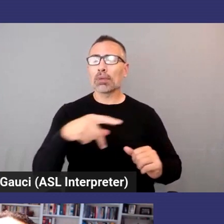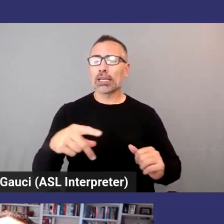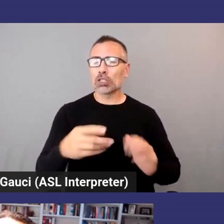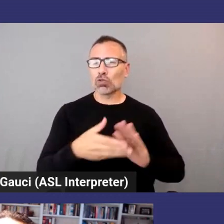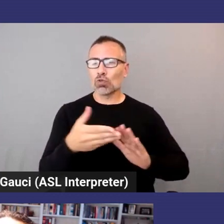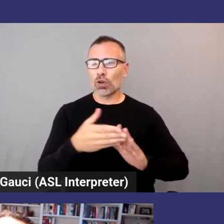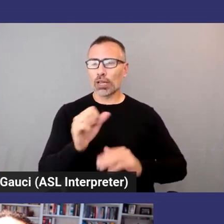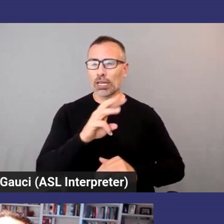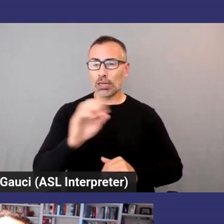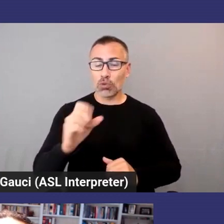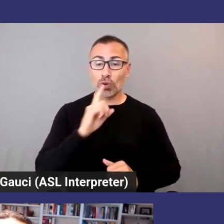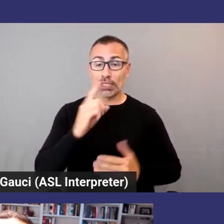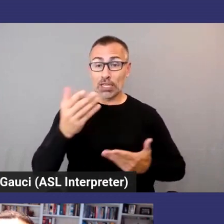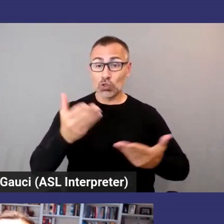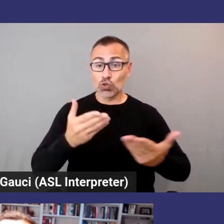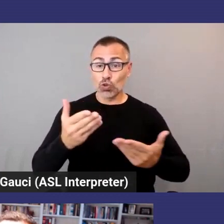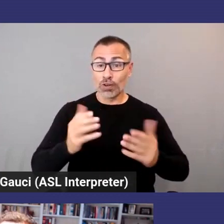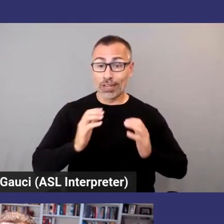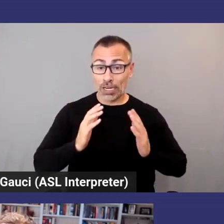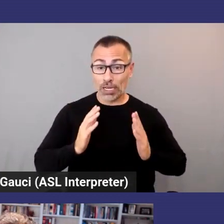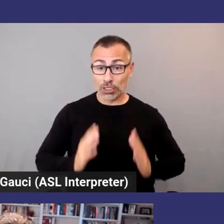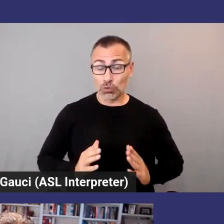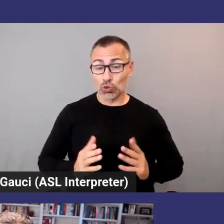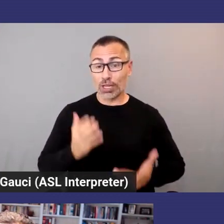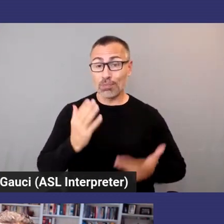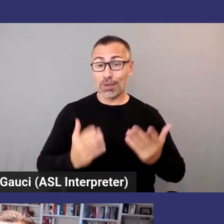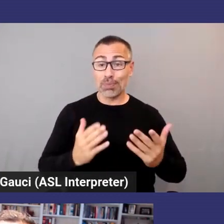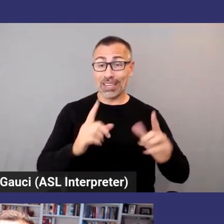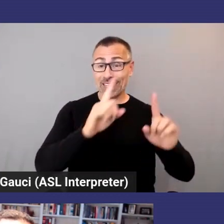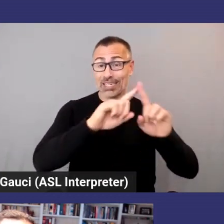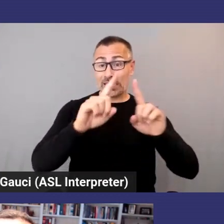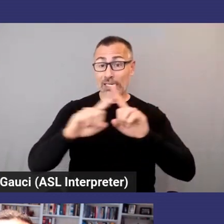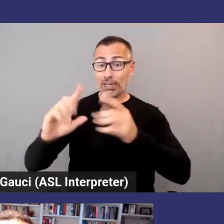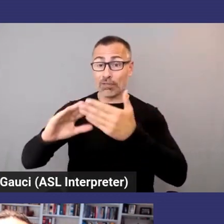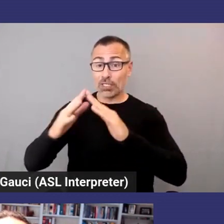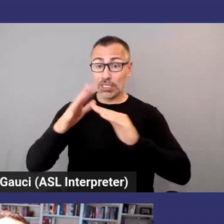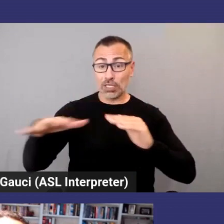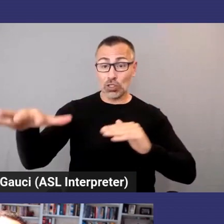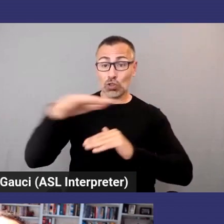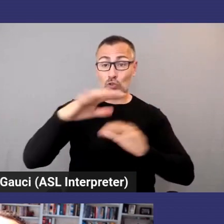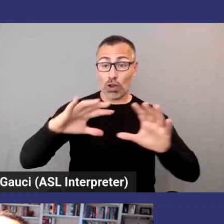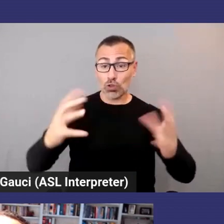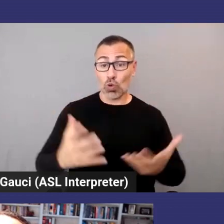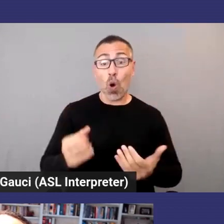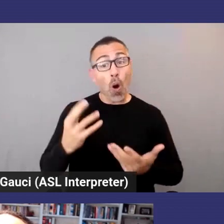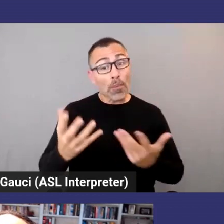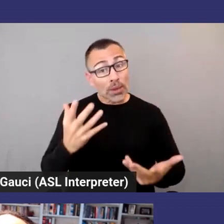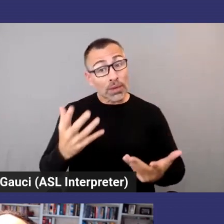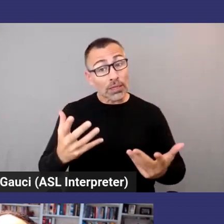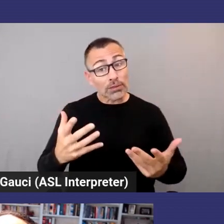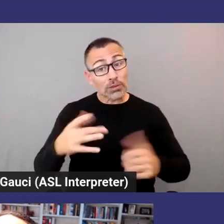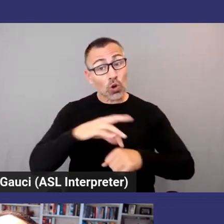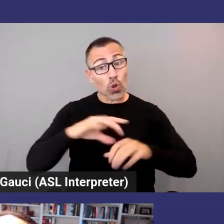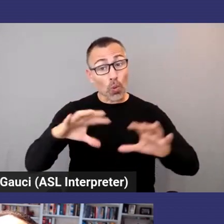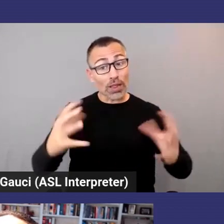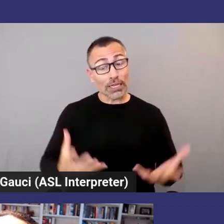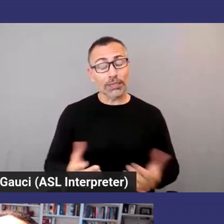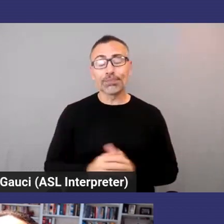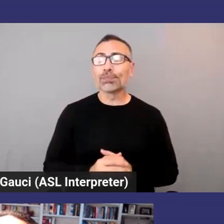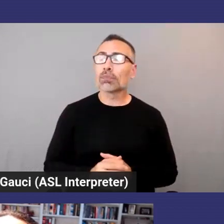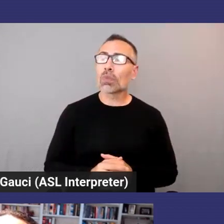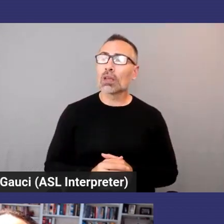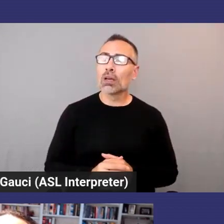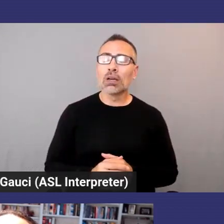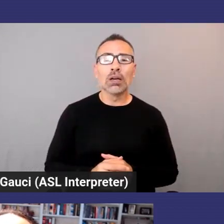servicing end users that might be in a few cities across the world, or might even be globally distributed. In that